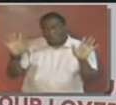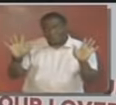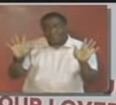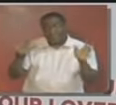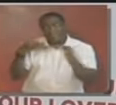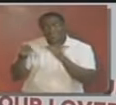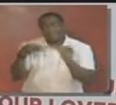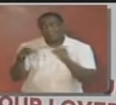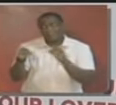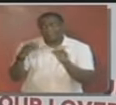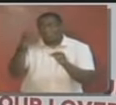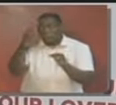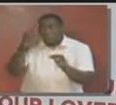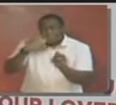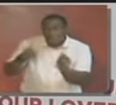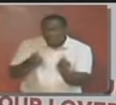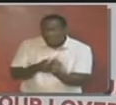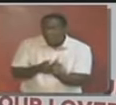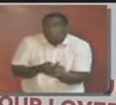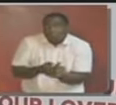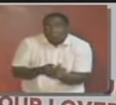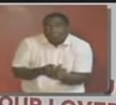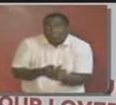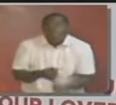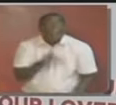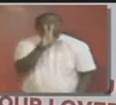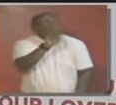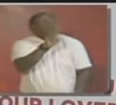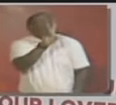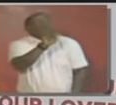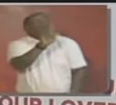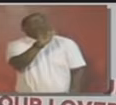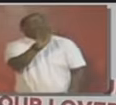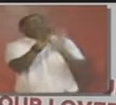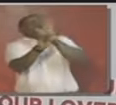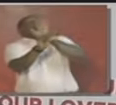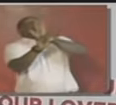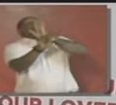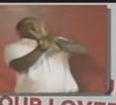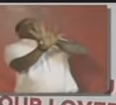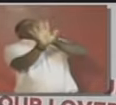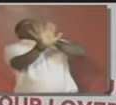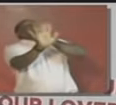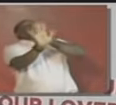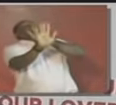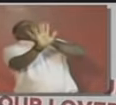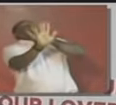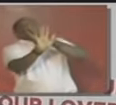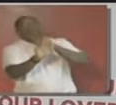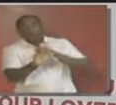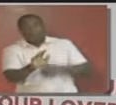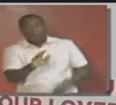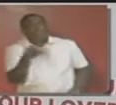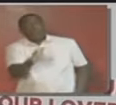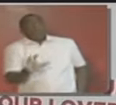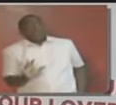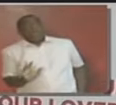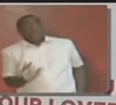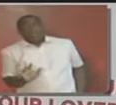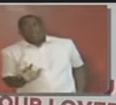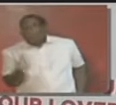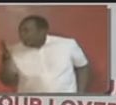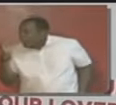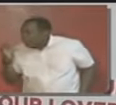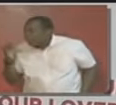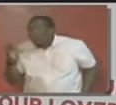be swabbed. Some people, though, are very vehement. They do not want to be swabbed. They are not going to be swabbed. And this is after people have arranged and